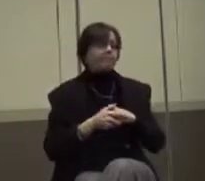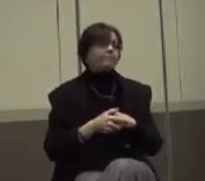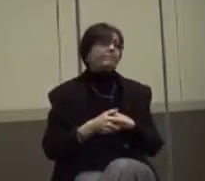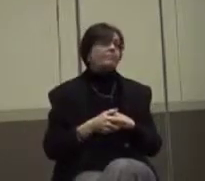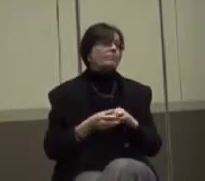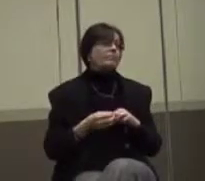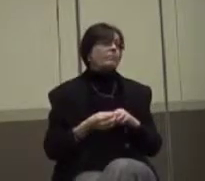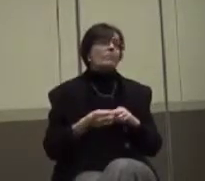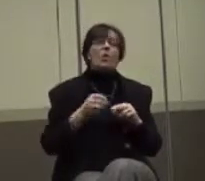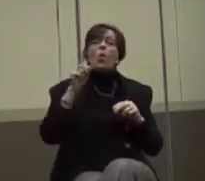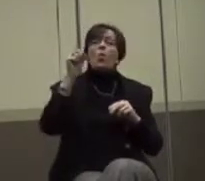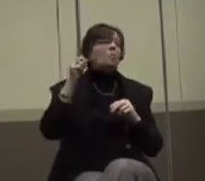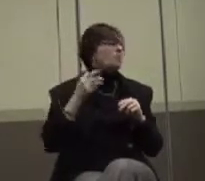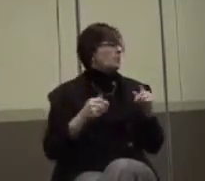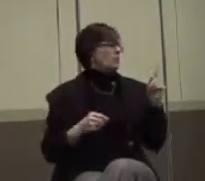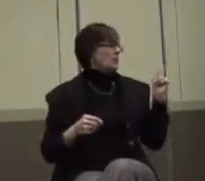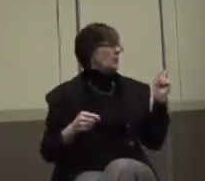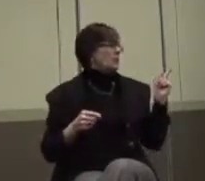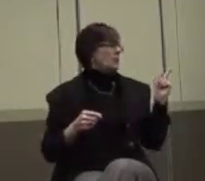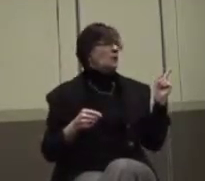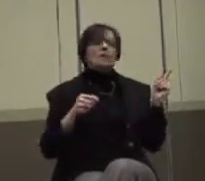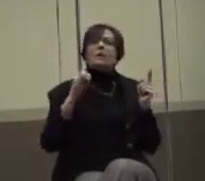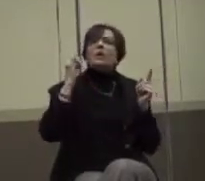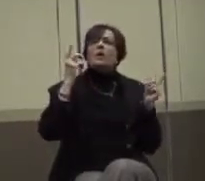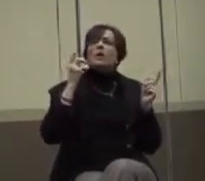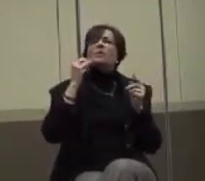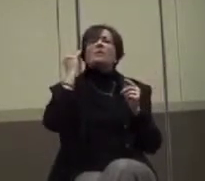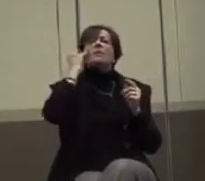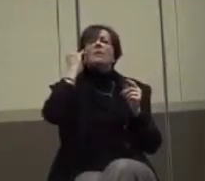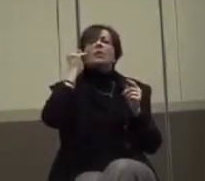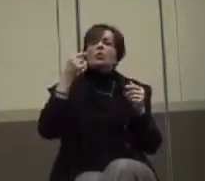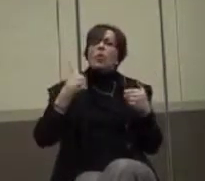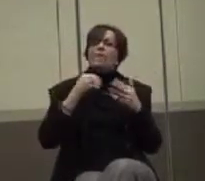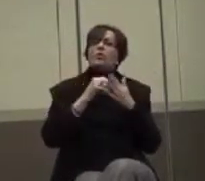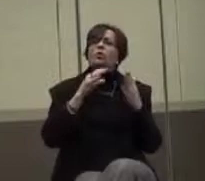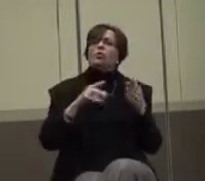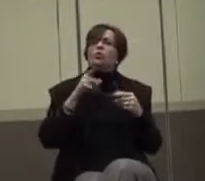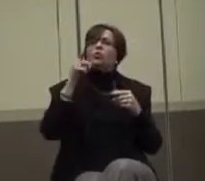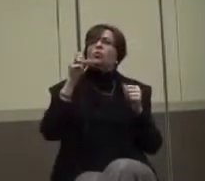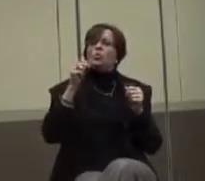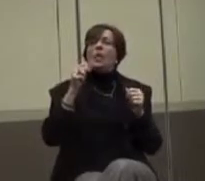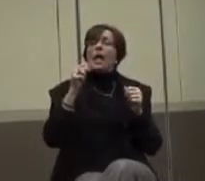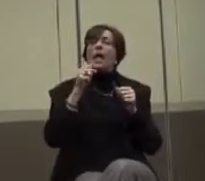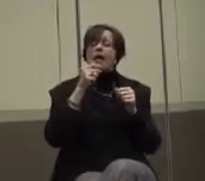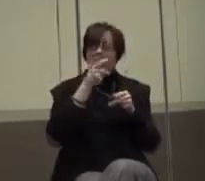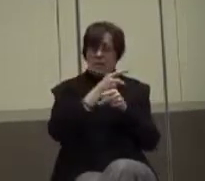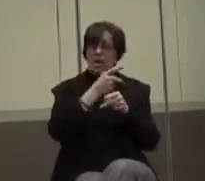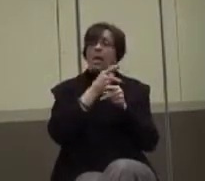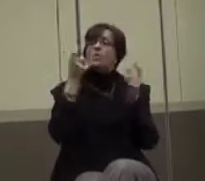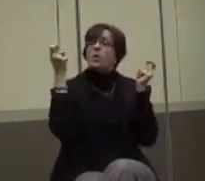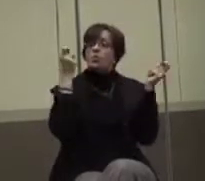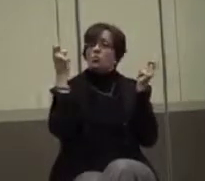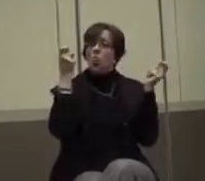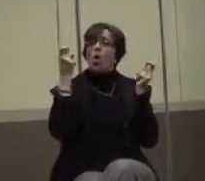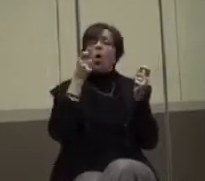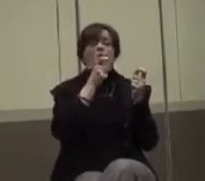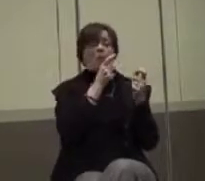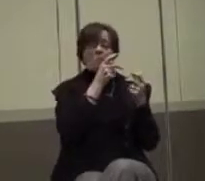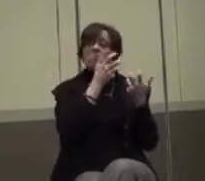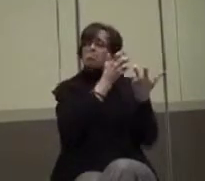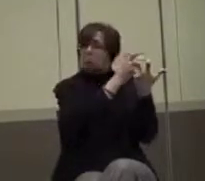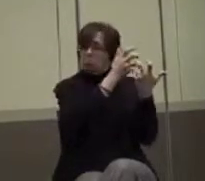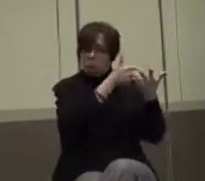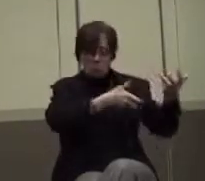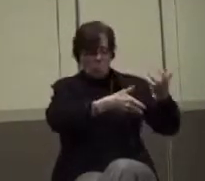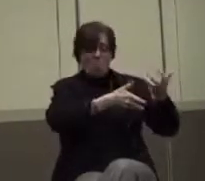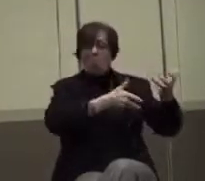things, yes? What if, let's say you have the student and you can keep control and you kind of work well with that student and there is no behavioral